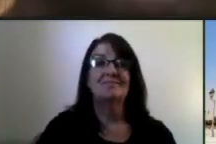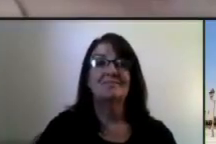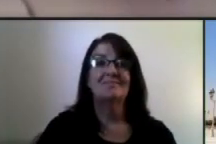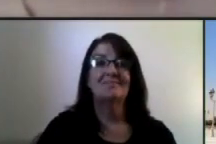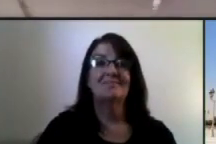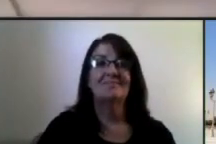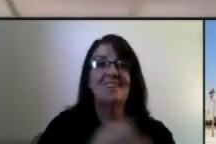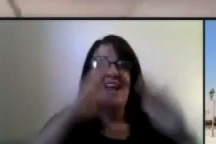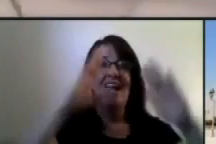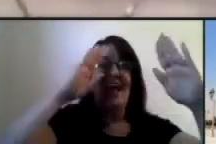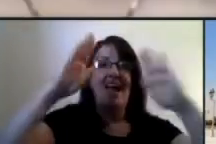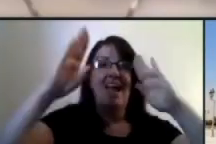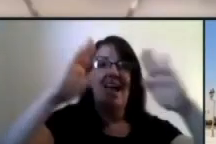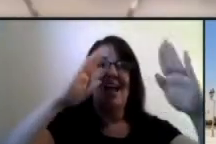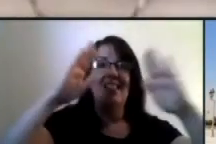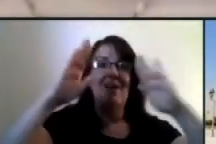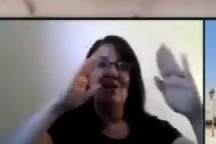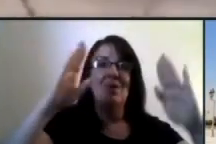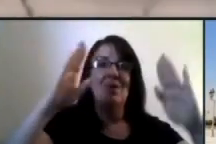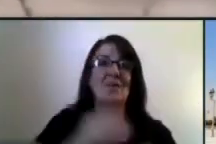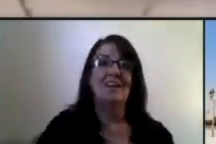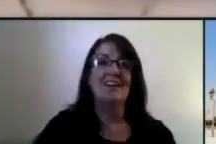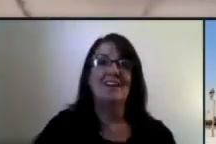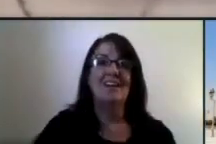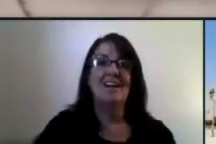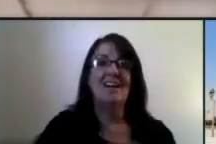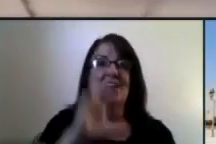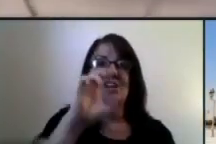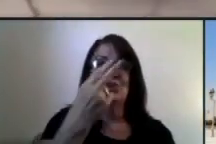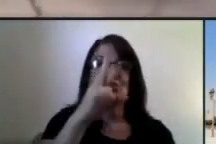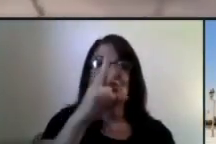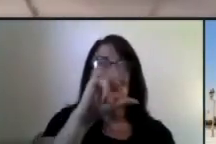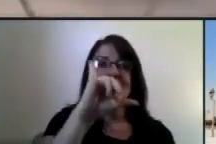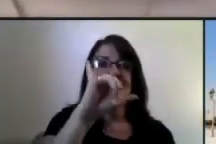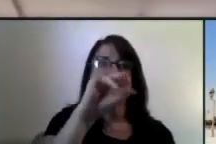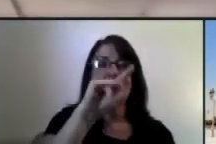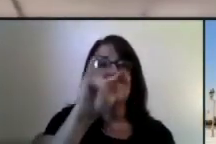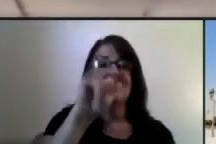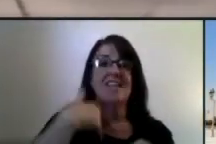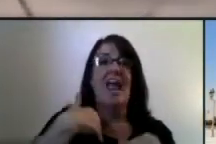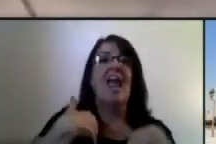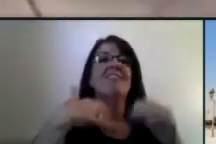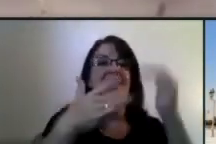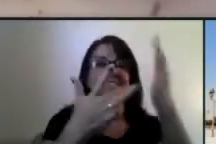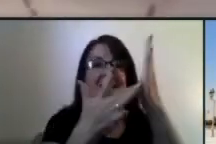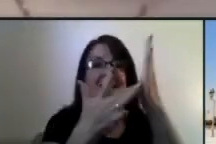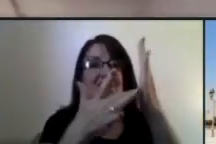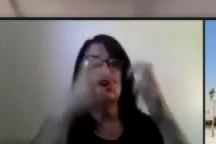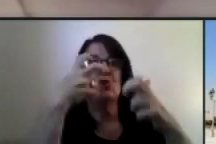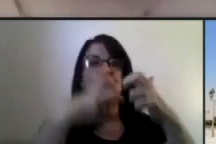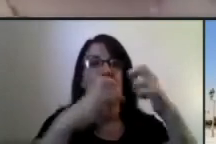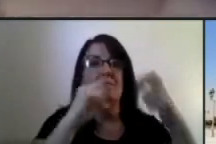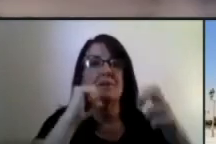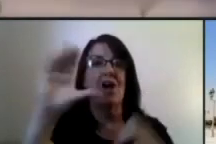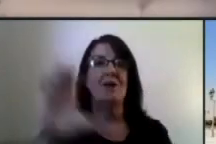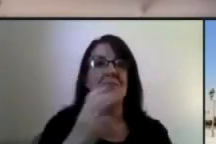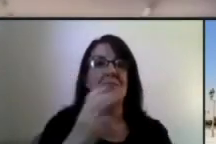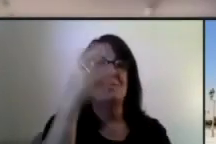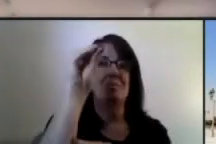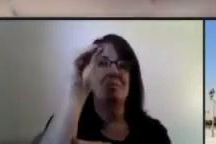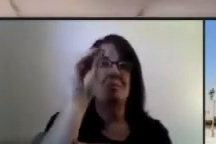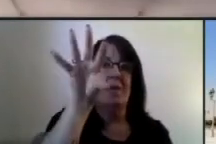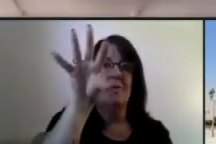Hello, Sadie. Ophelia here. I believe Christian is having some technical difficulties, so she's not in quite yet, but I'm going to start.